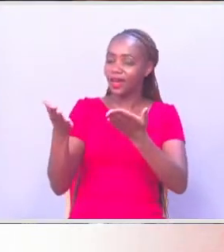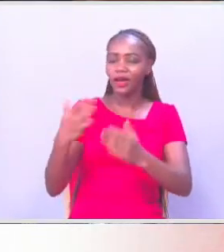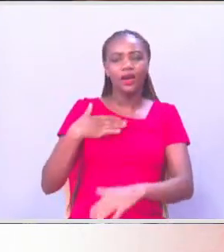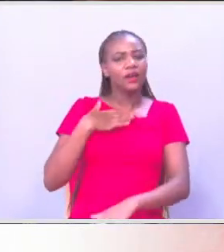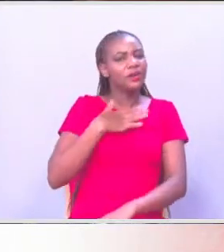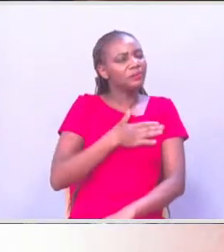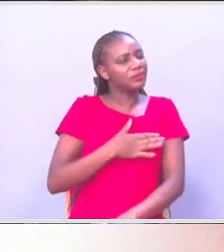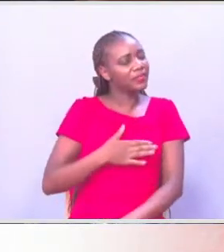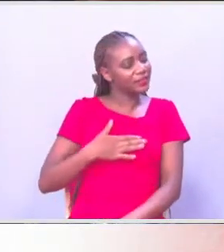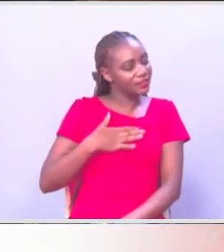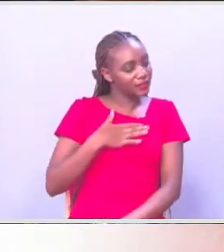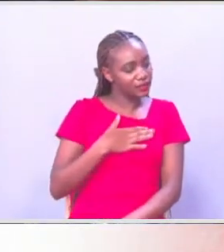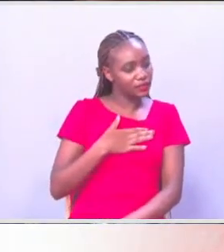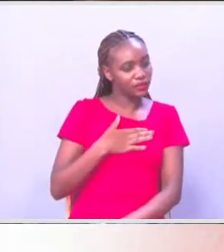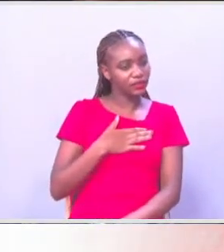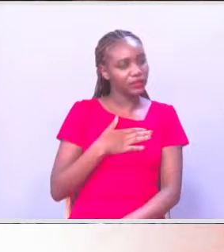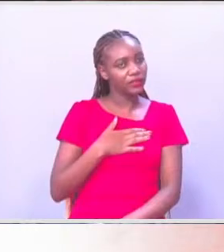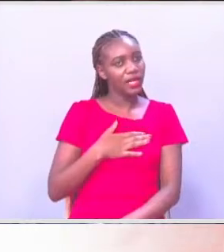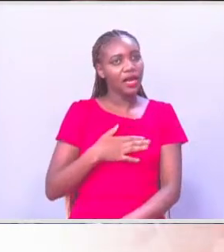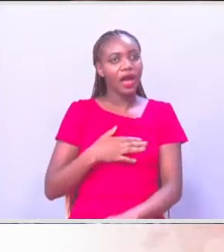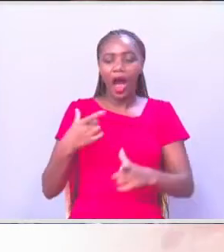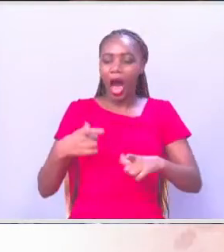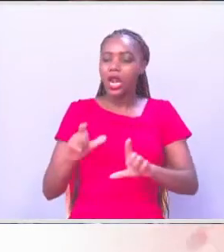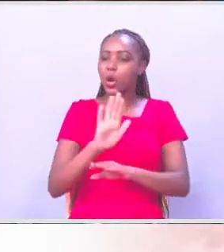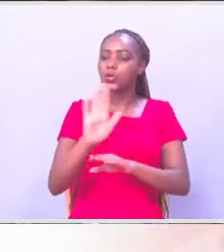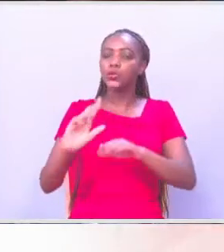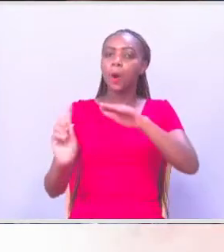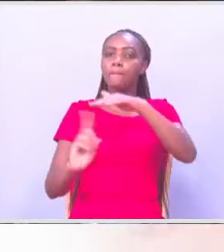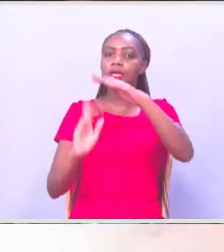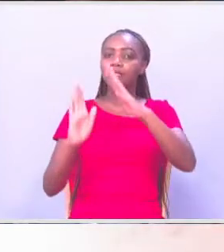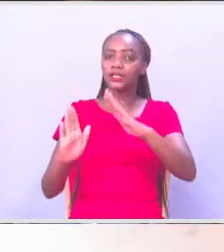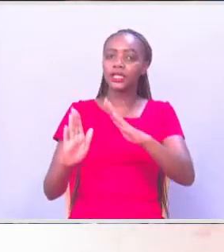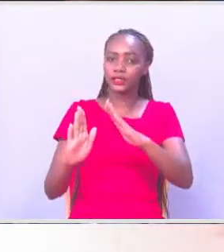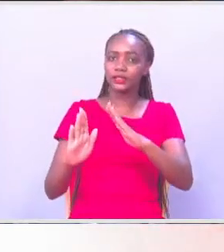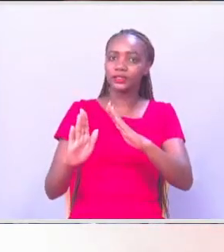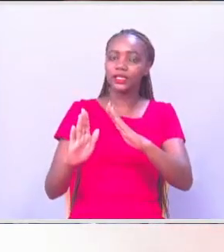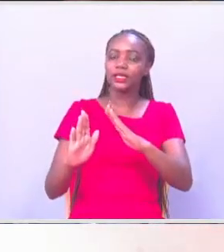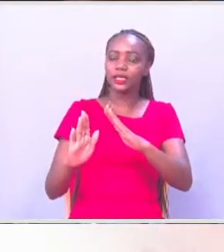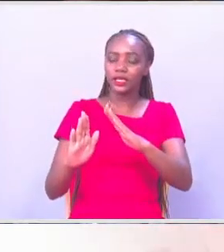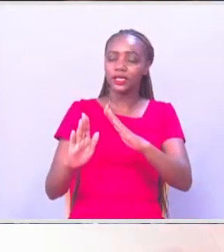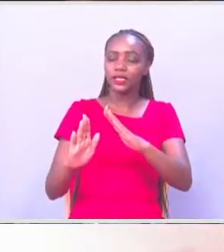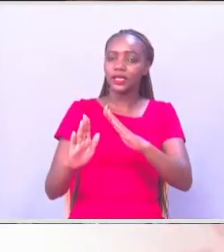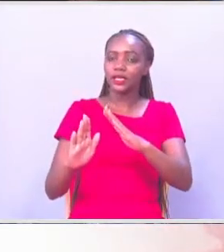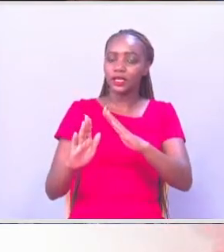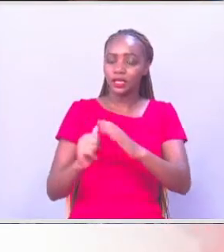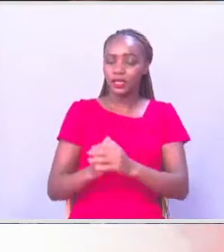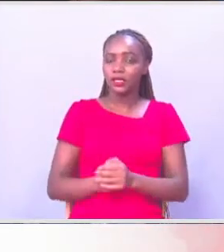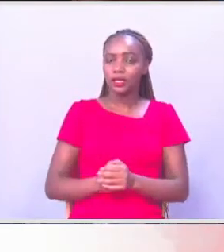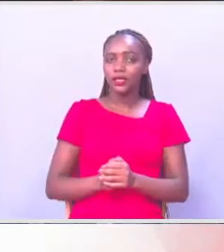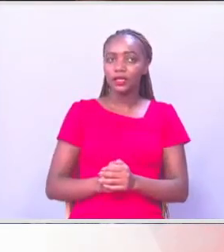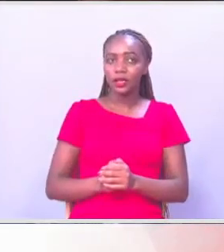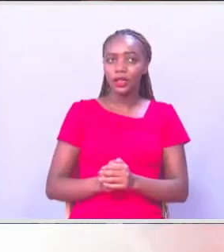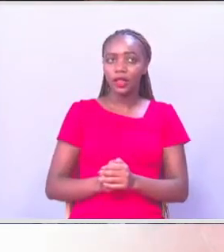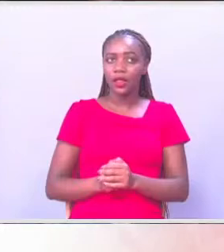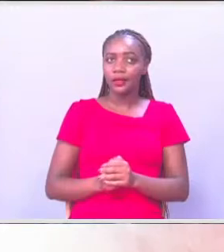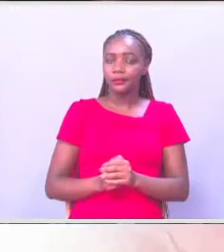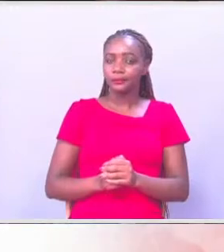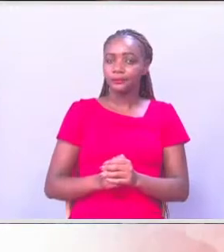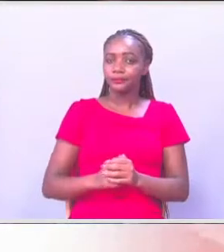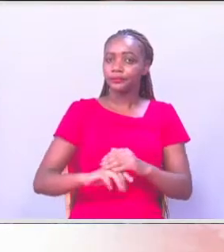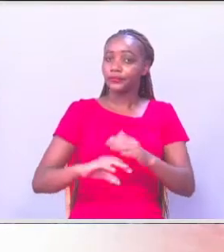Please do not allow your ministers led by Ukur Yatani. Do not allow your minister for